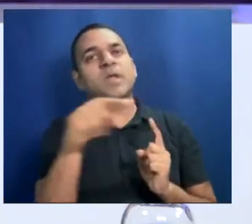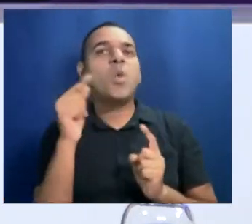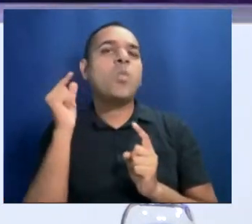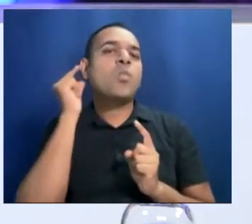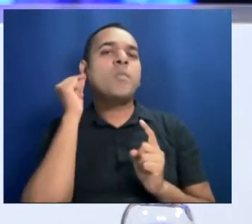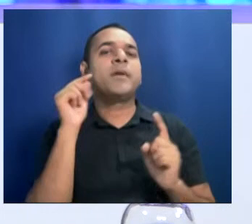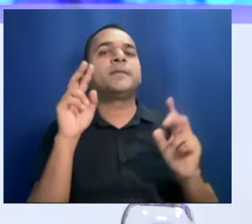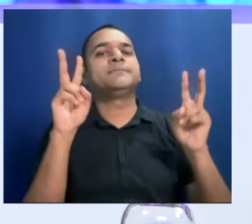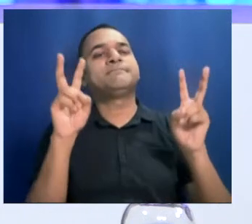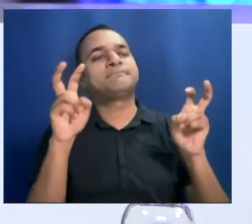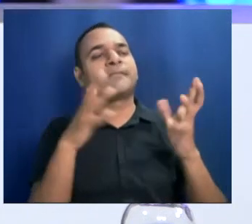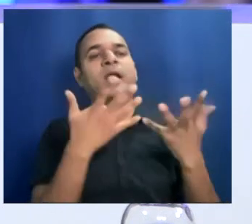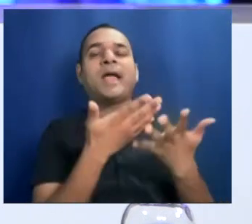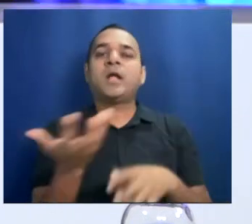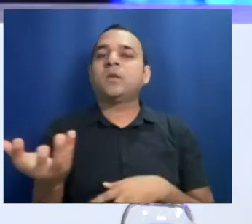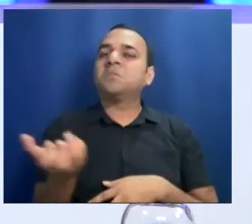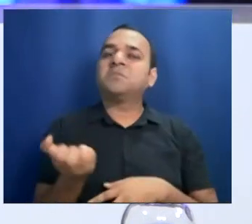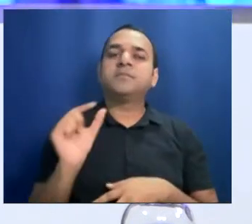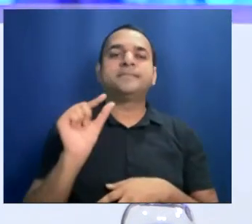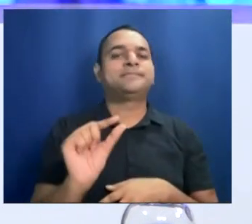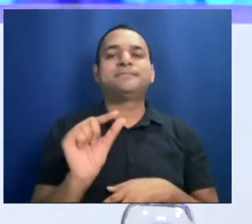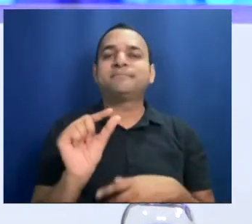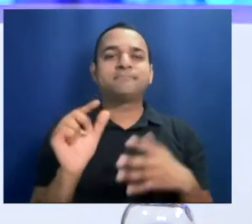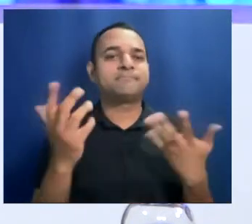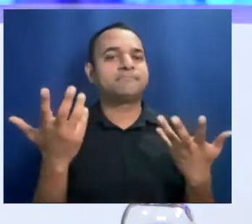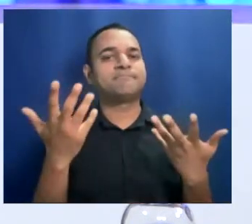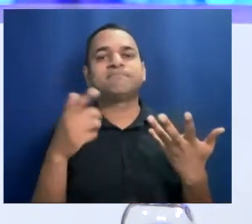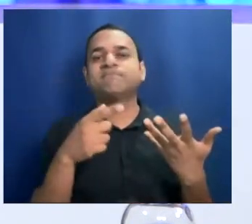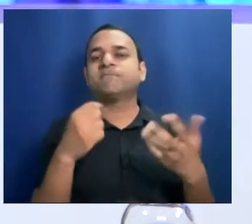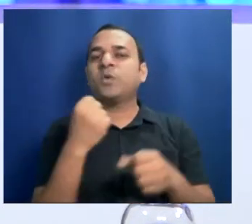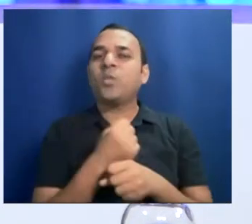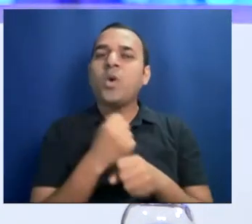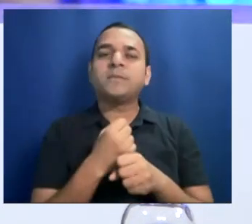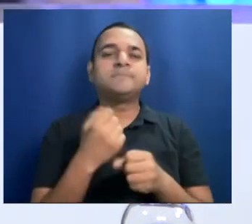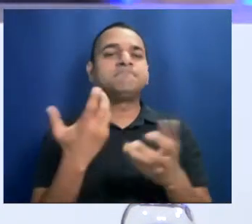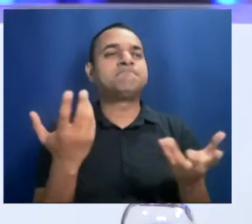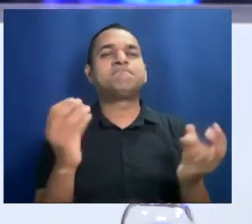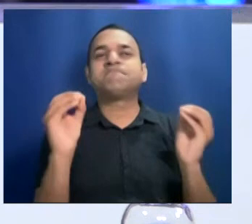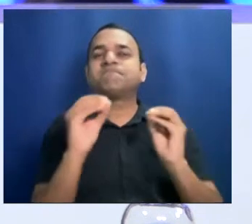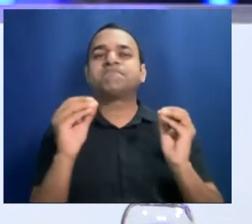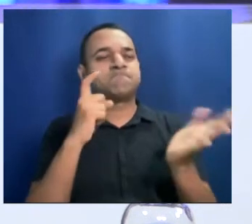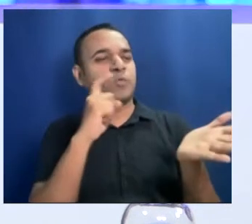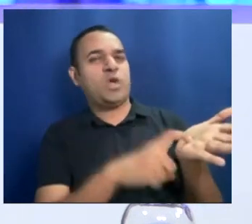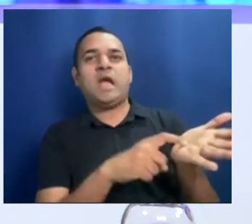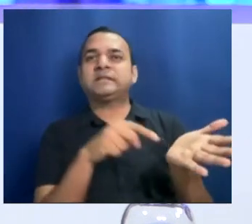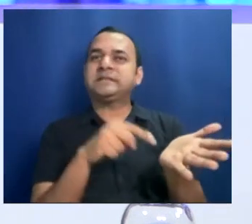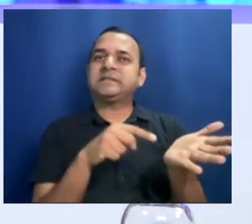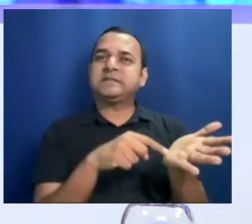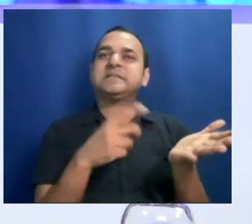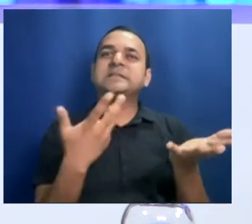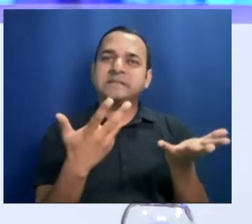recognition of such work, also harassment cases, heavy